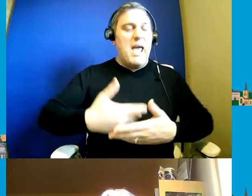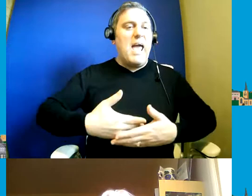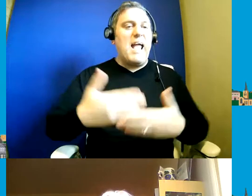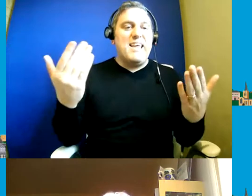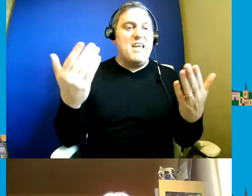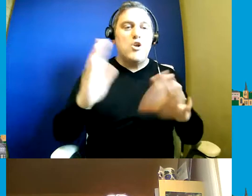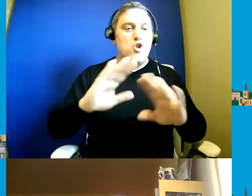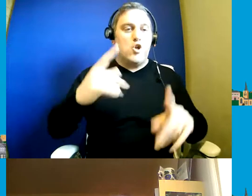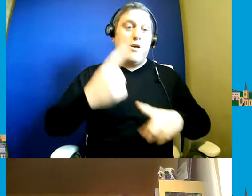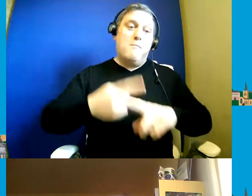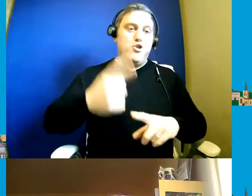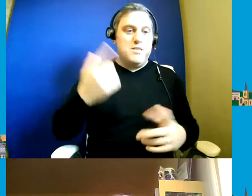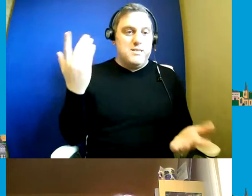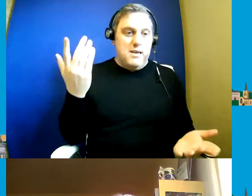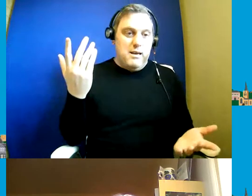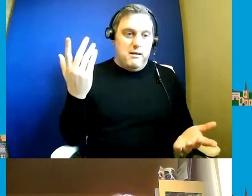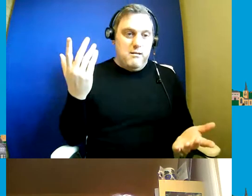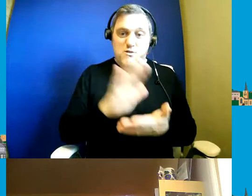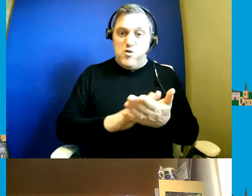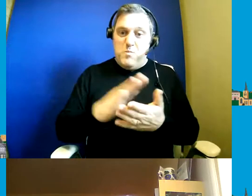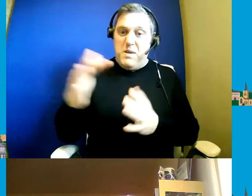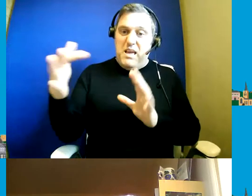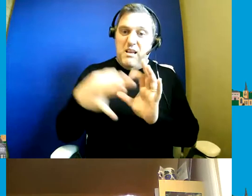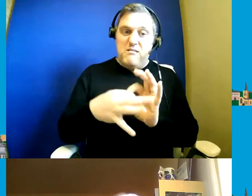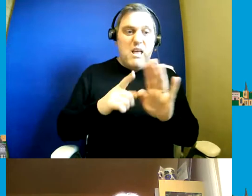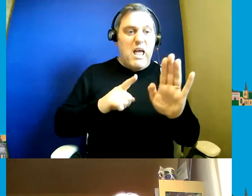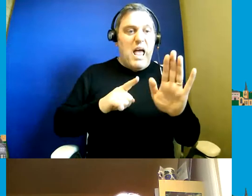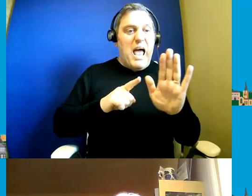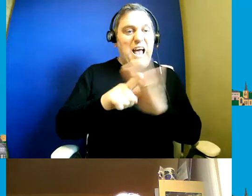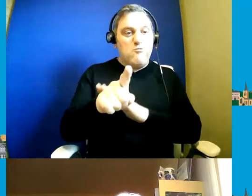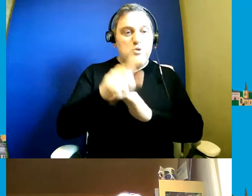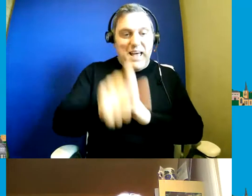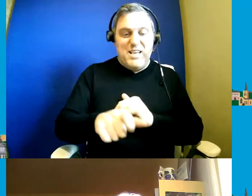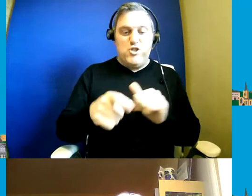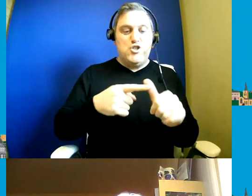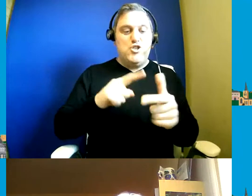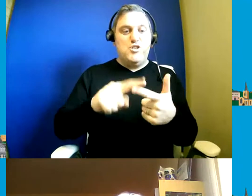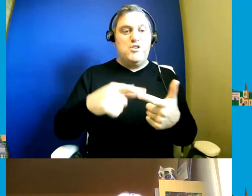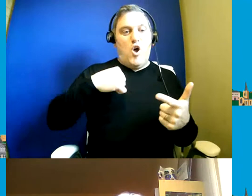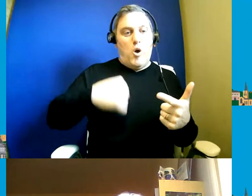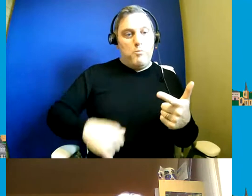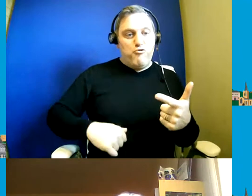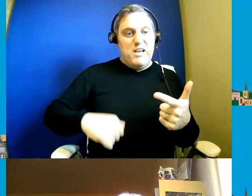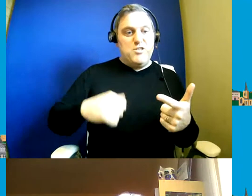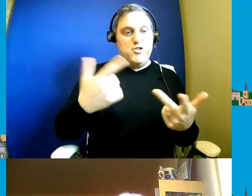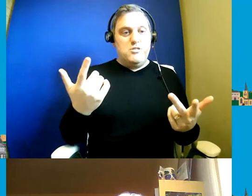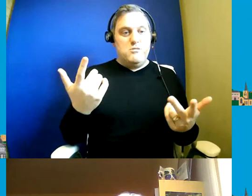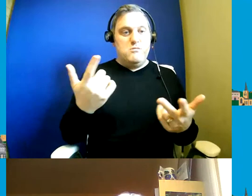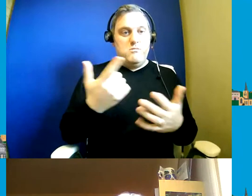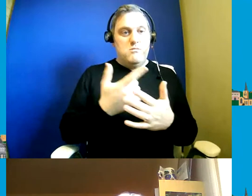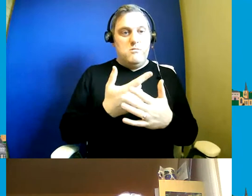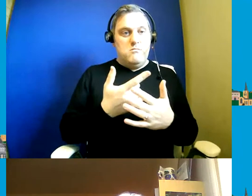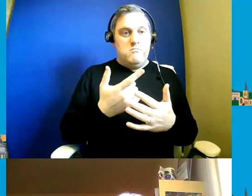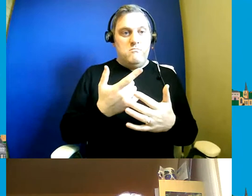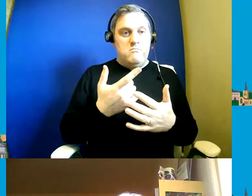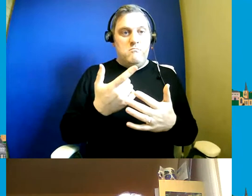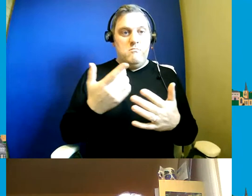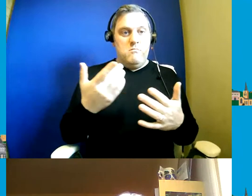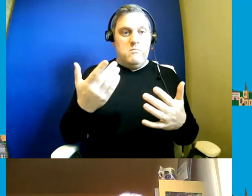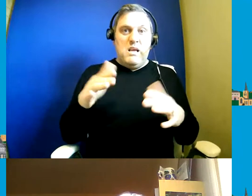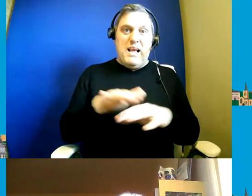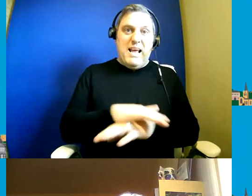that's not an emergency. So coming to outpatients, having a routine operation. So they'll be covering things like